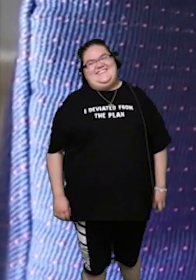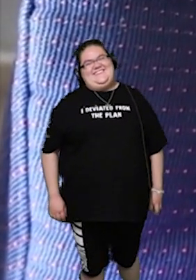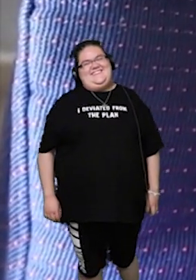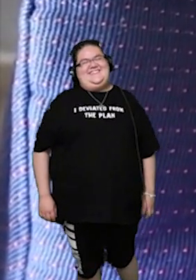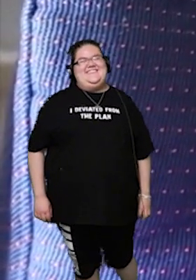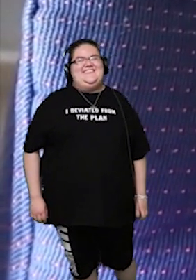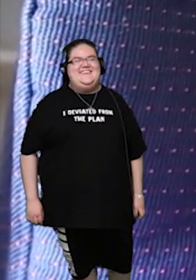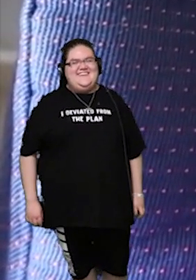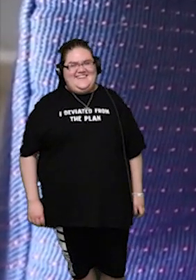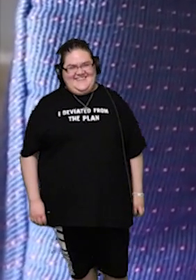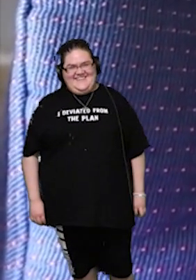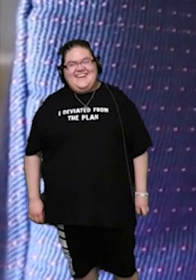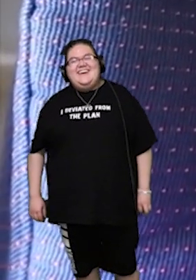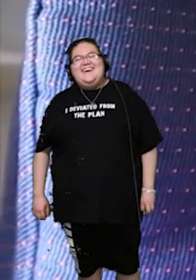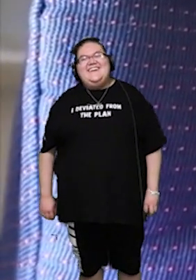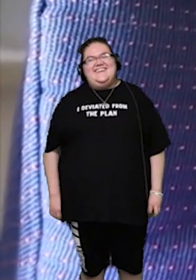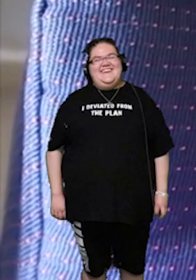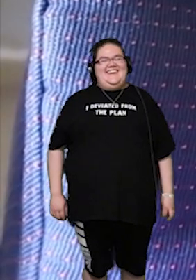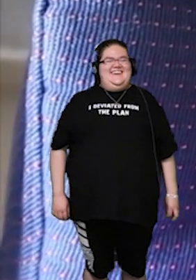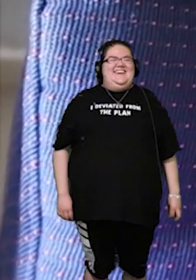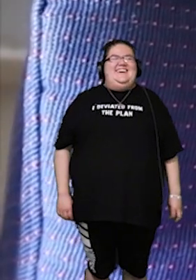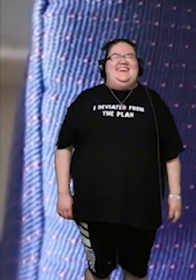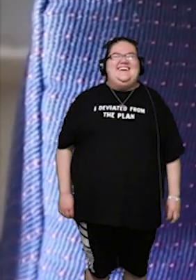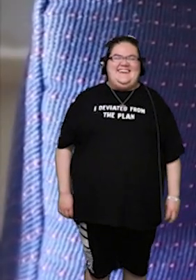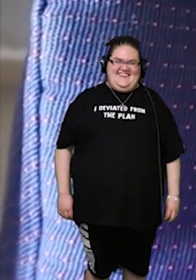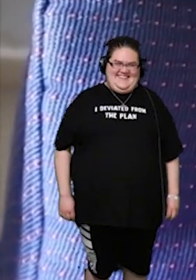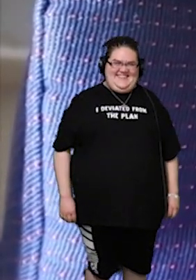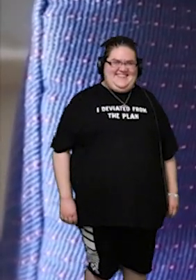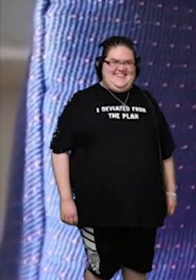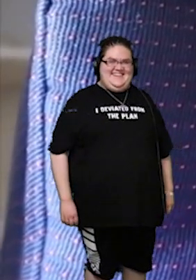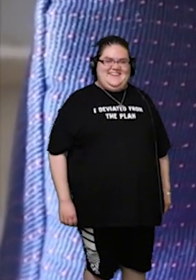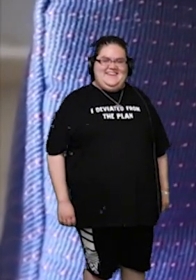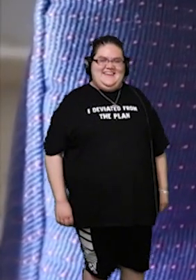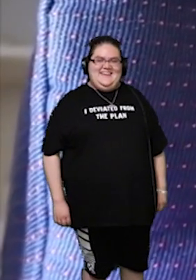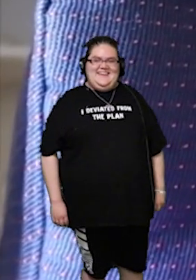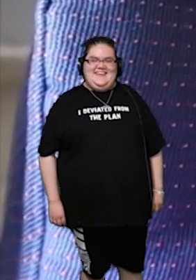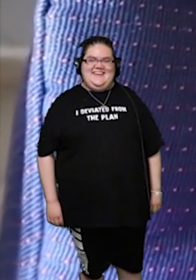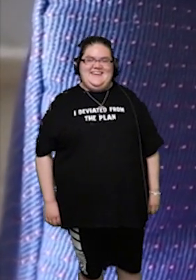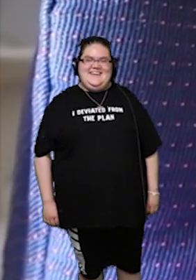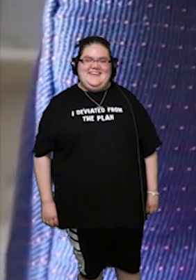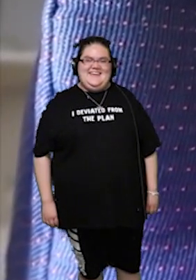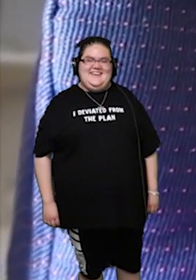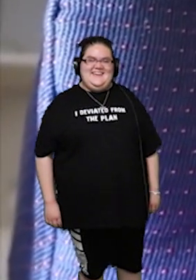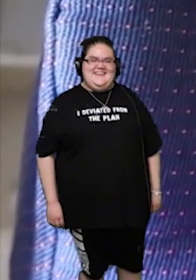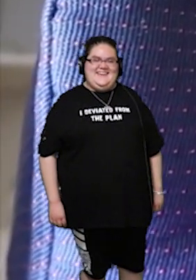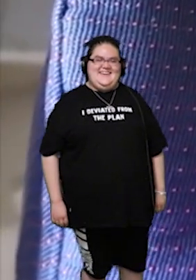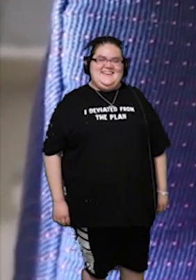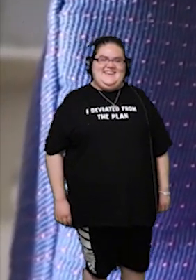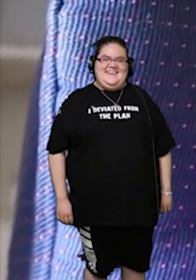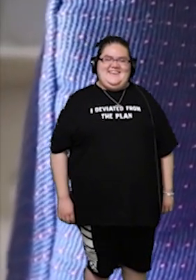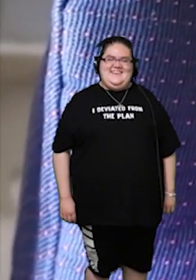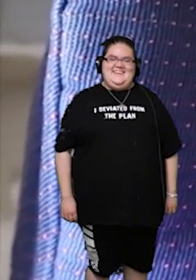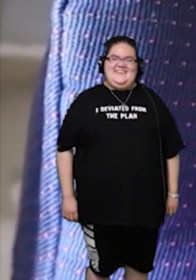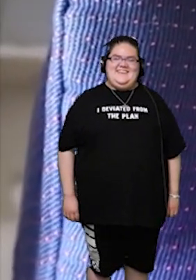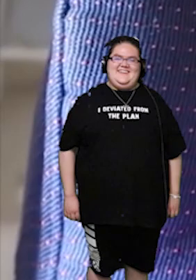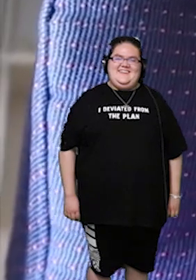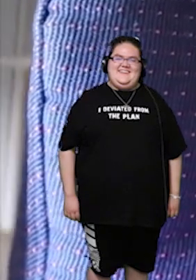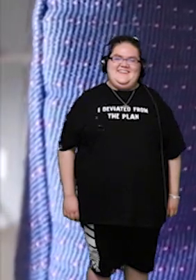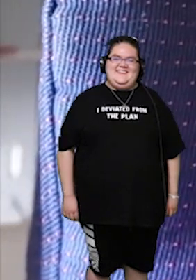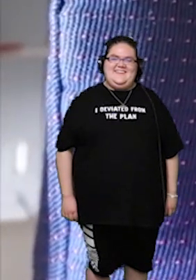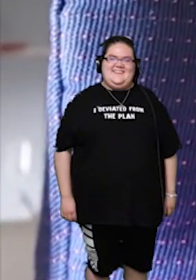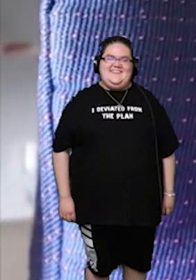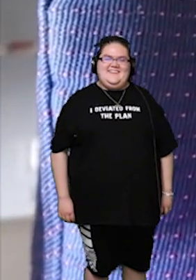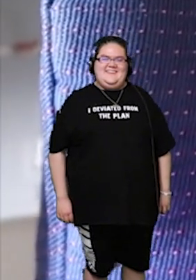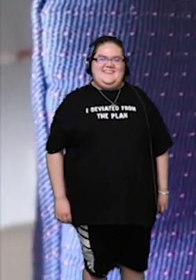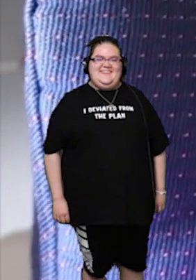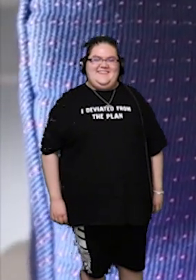And they are making eye contact with me, so I don't really know what I do at this point. We're not obvious, like, we're hidden quite well. Look. He thinks that he's zooming in. No,